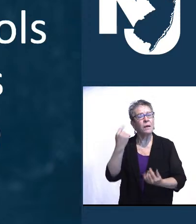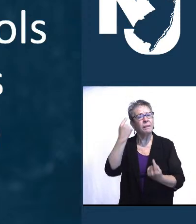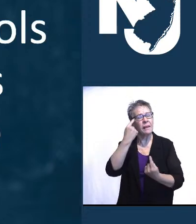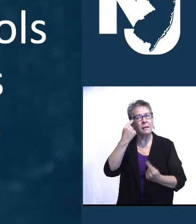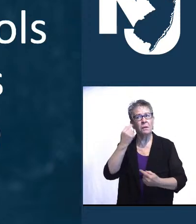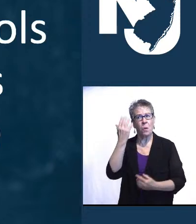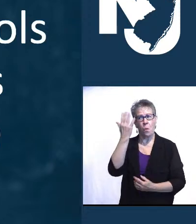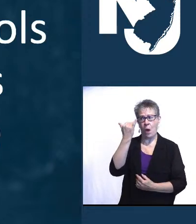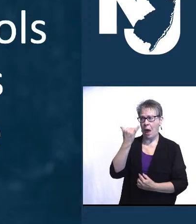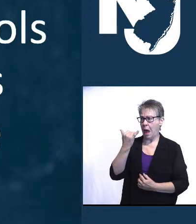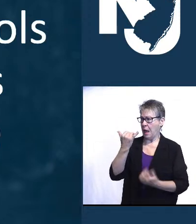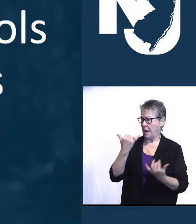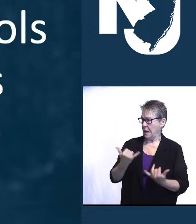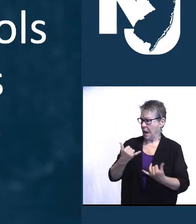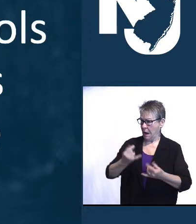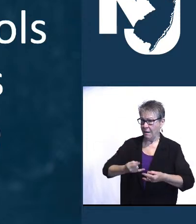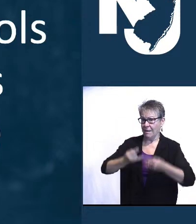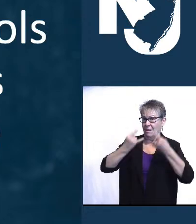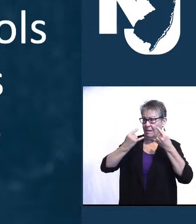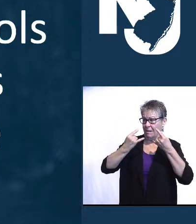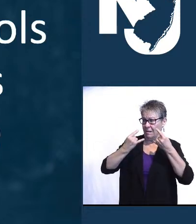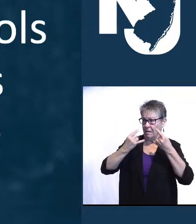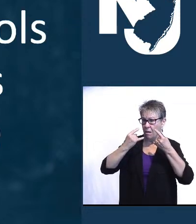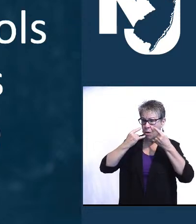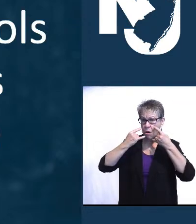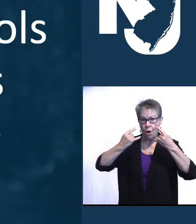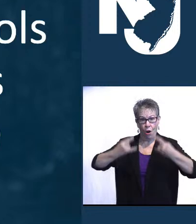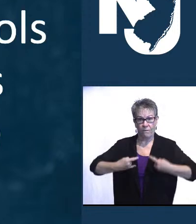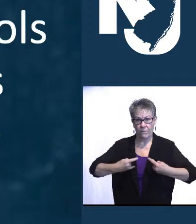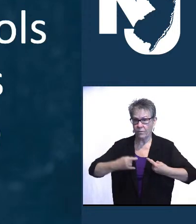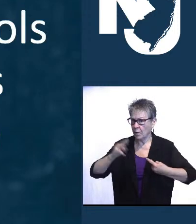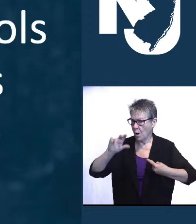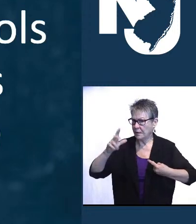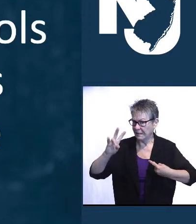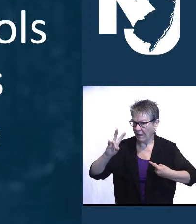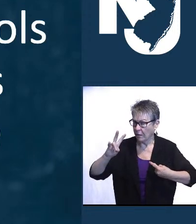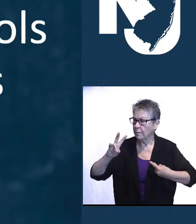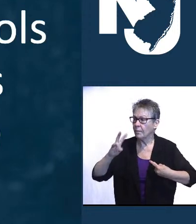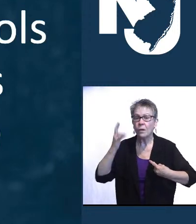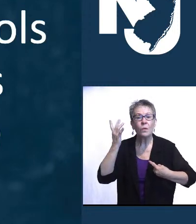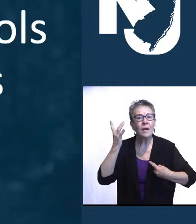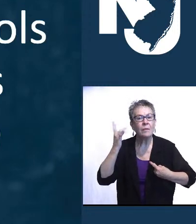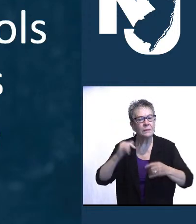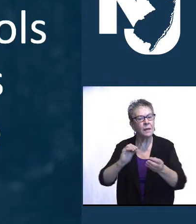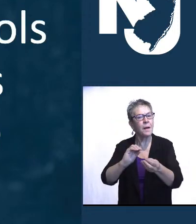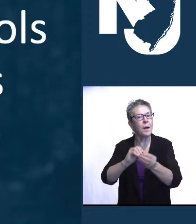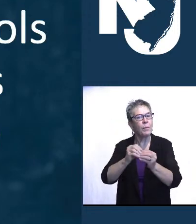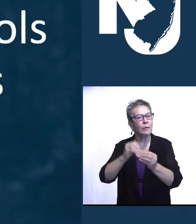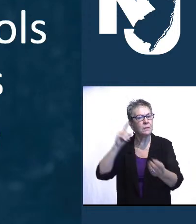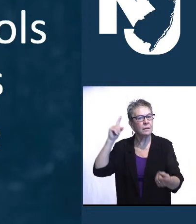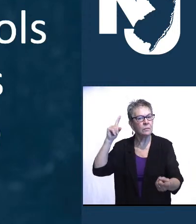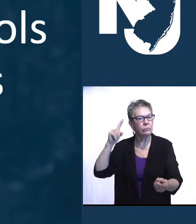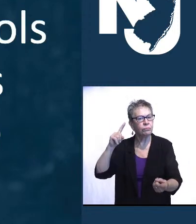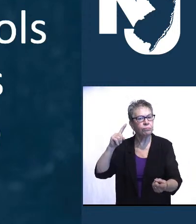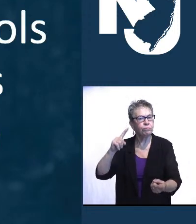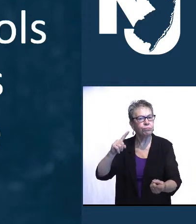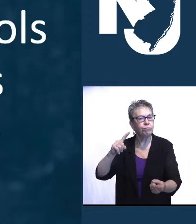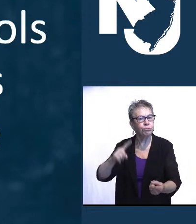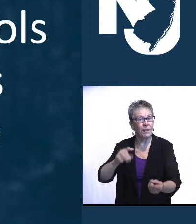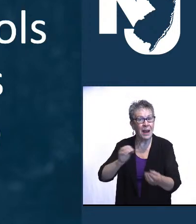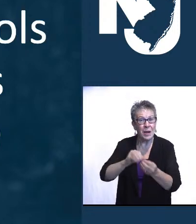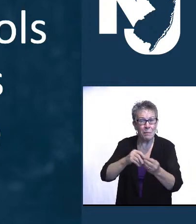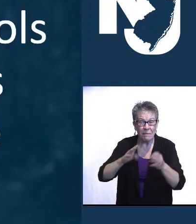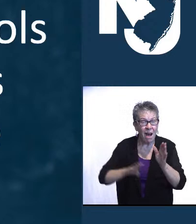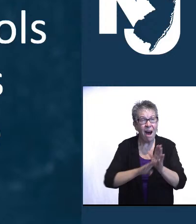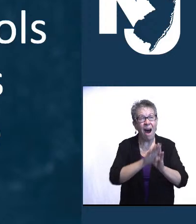the evidence projecting a continued decline over the coming weeks. And we are also buoyed by the continued